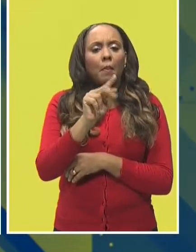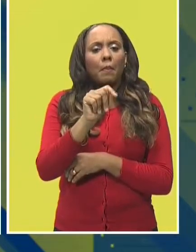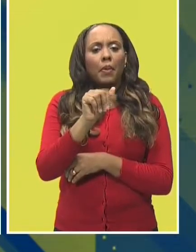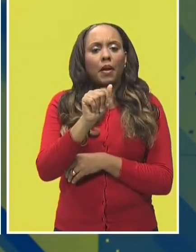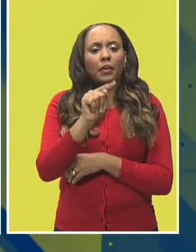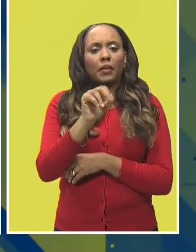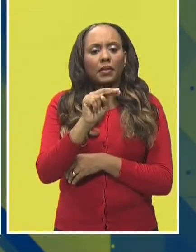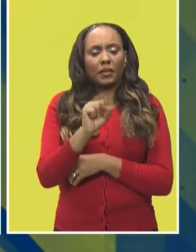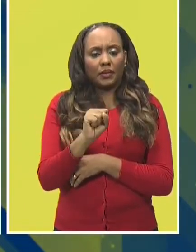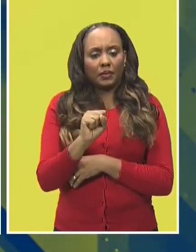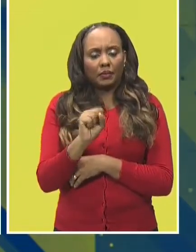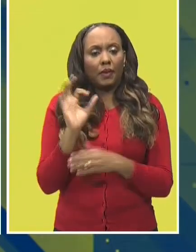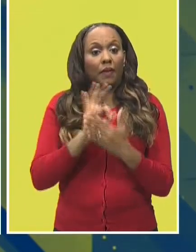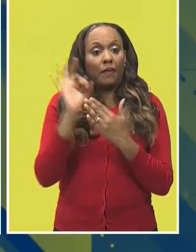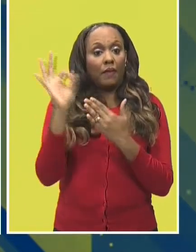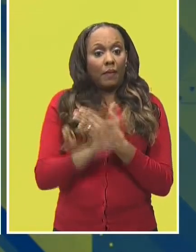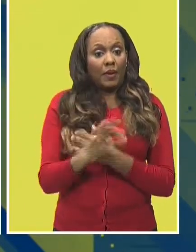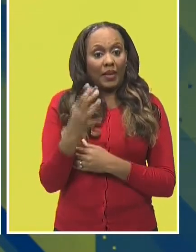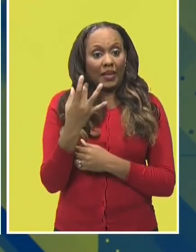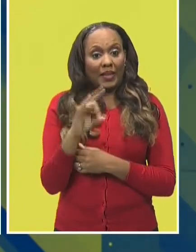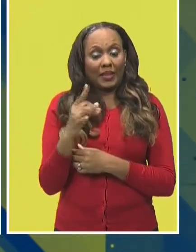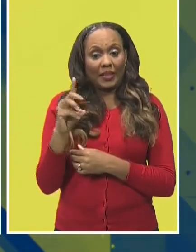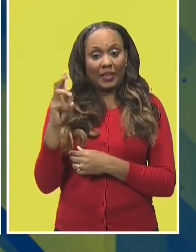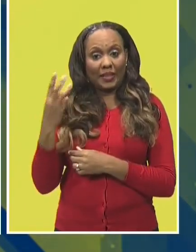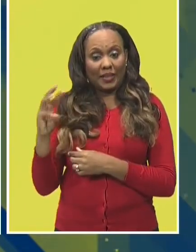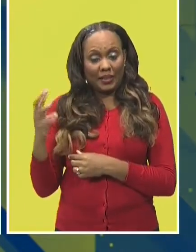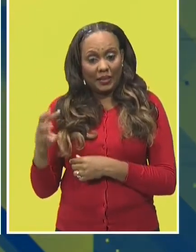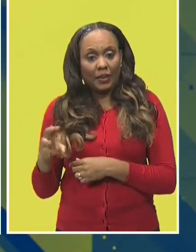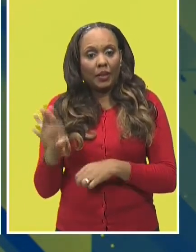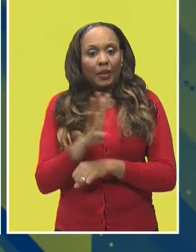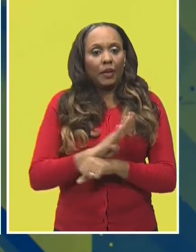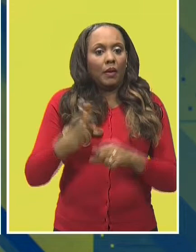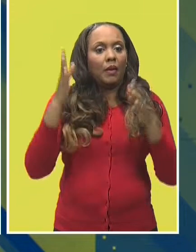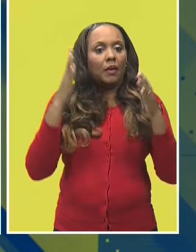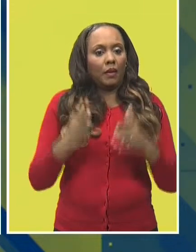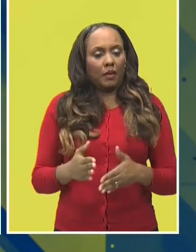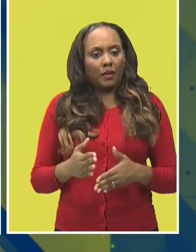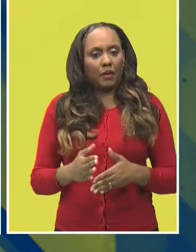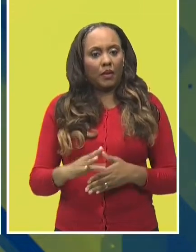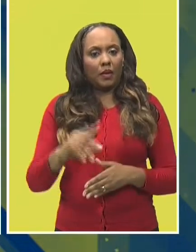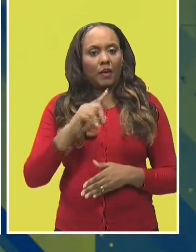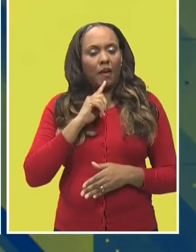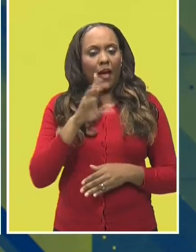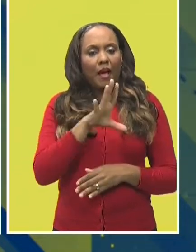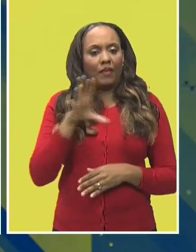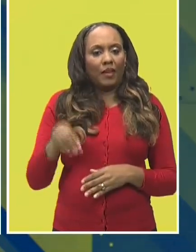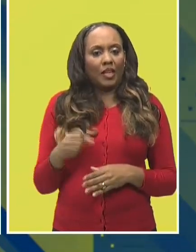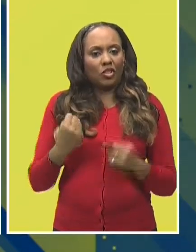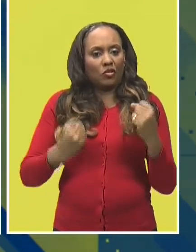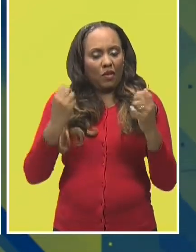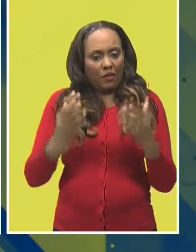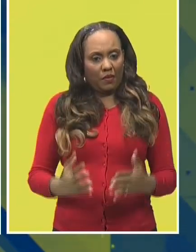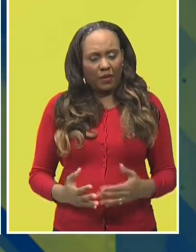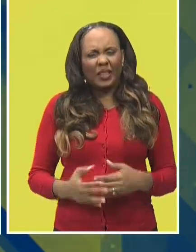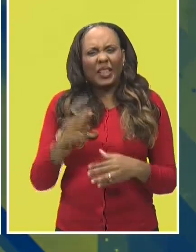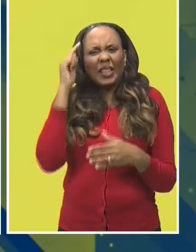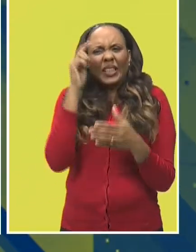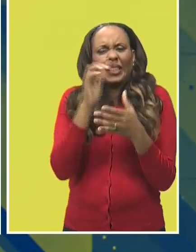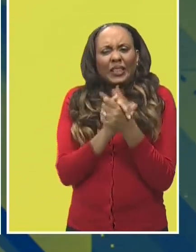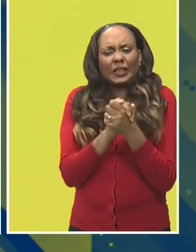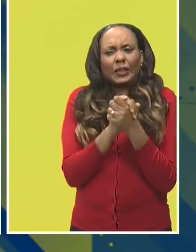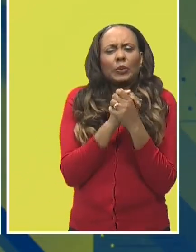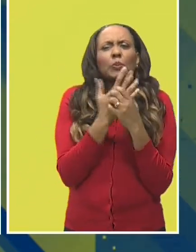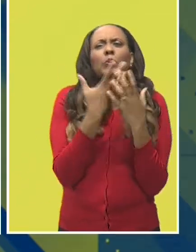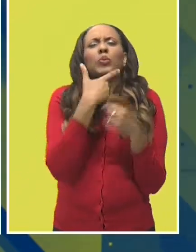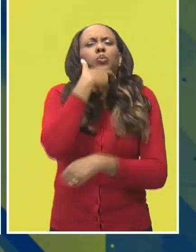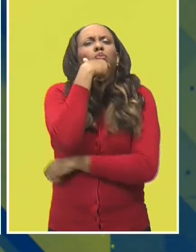February 1816, Bussa was an African driver, one of the few in this position. He and his collaborators decided to start the revolt